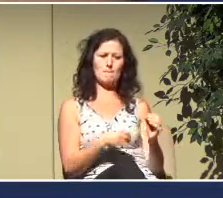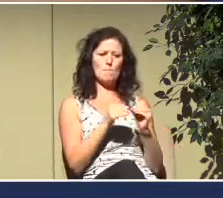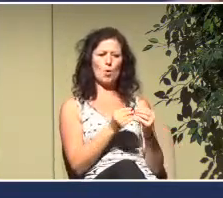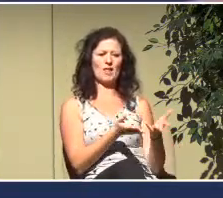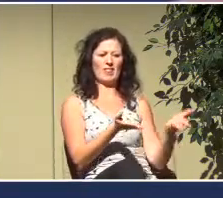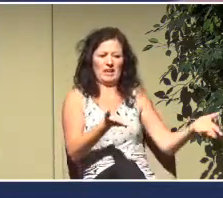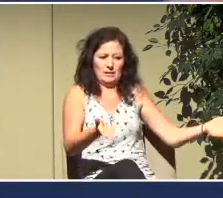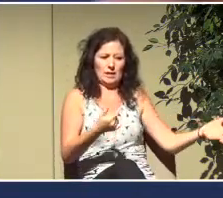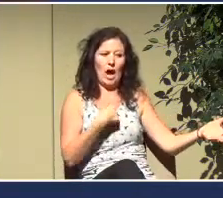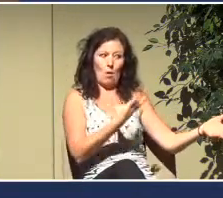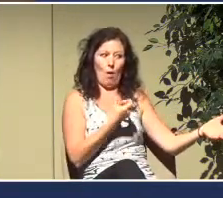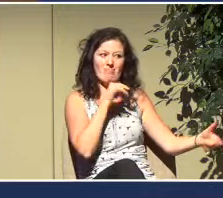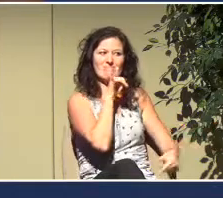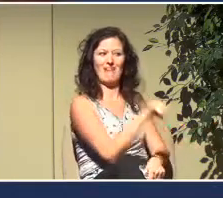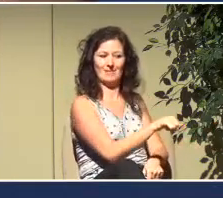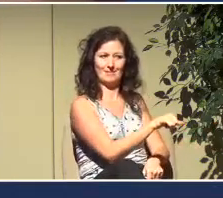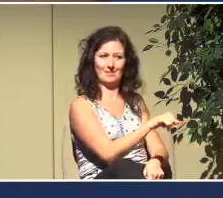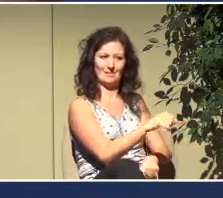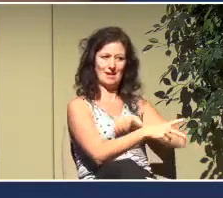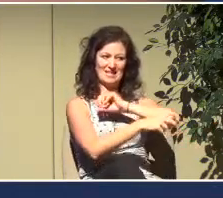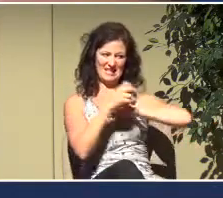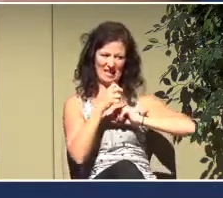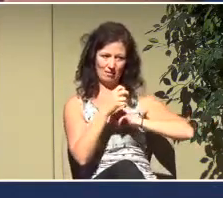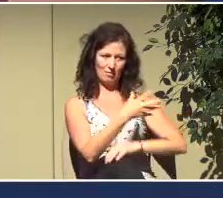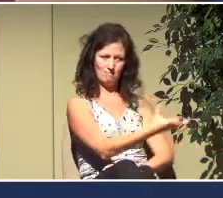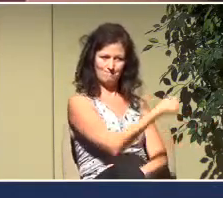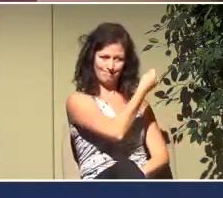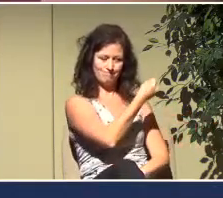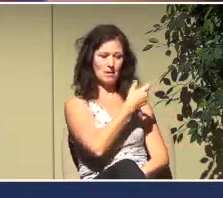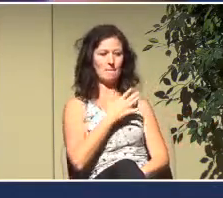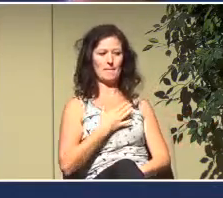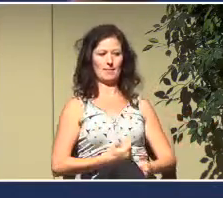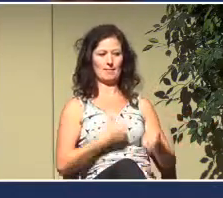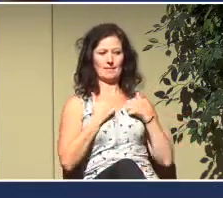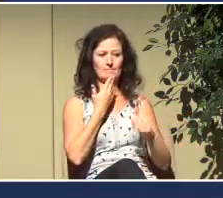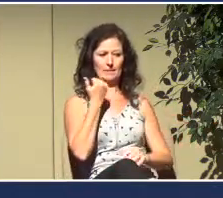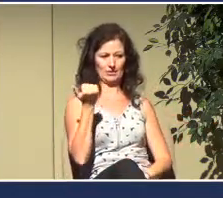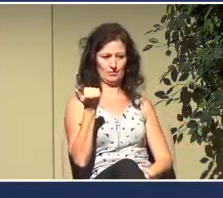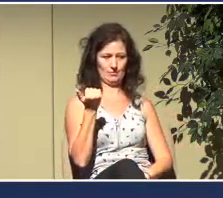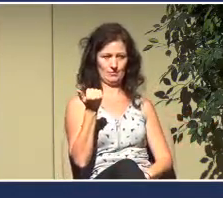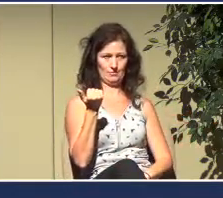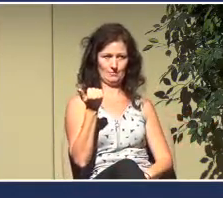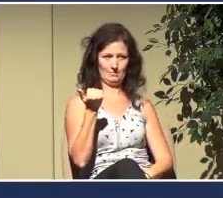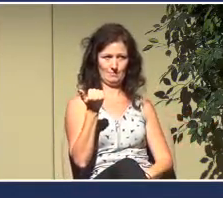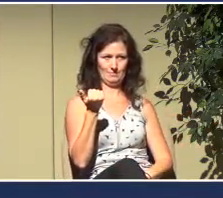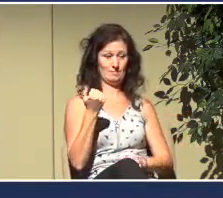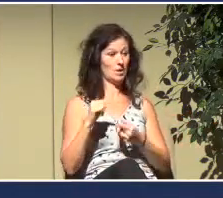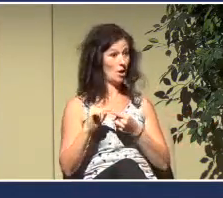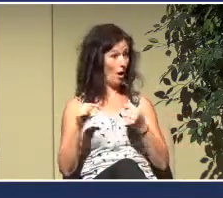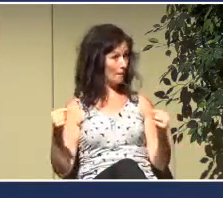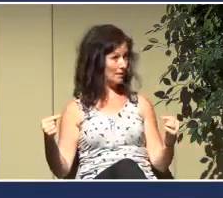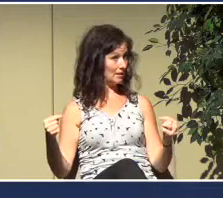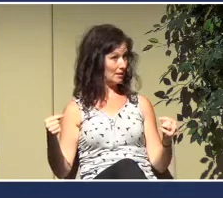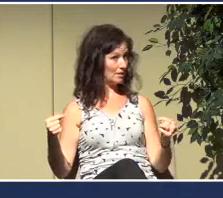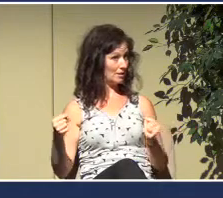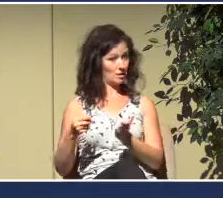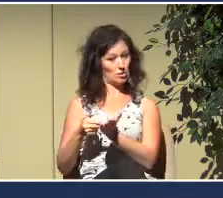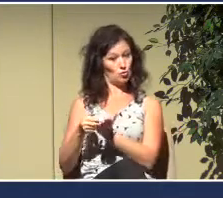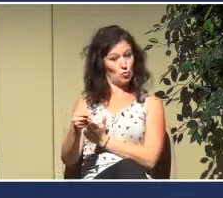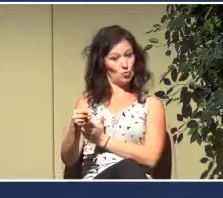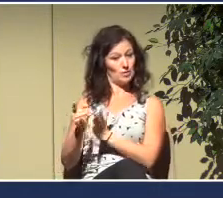this thing, whatever, right? My life will be better if I have more stuff. So then you counter that with the truth of